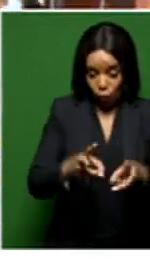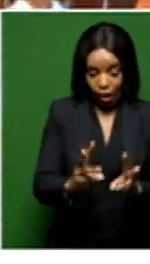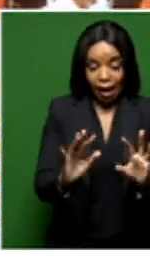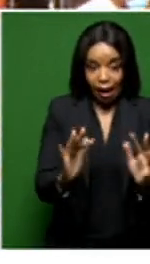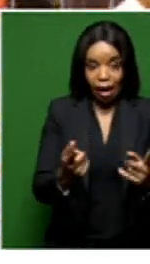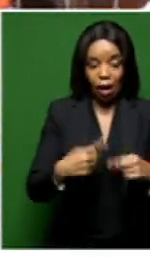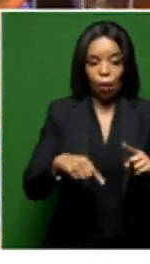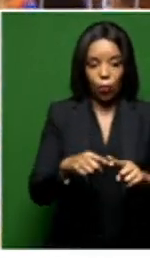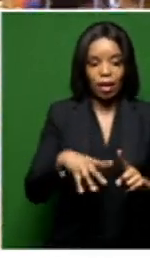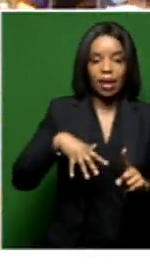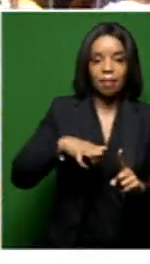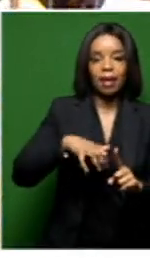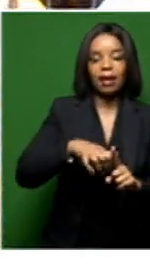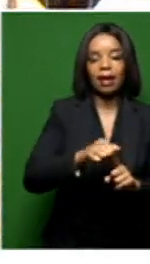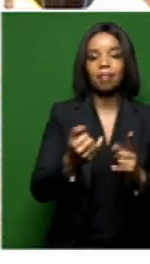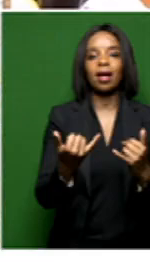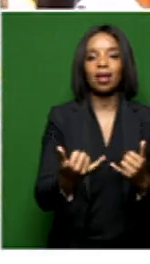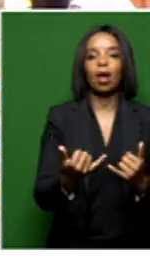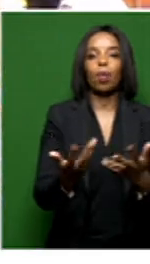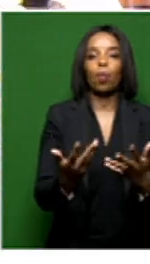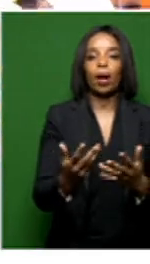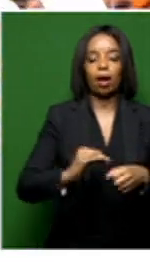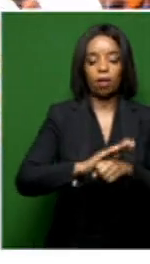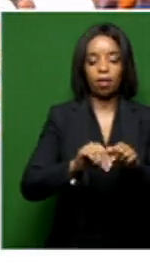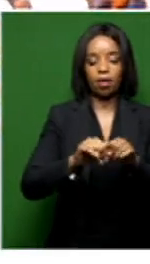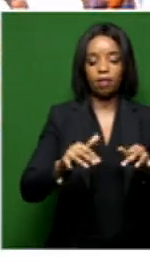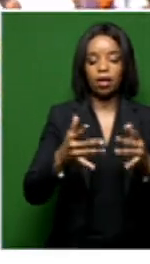up to where COVID-19 has really